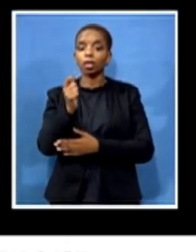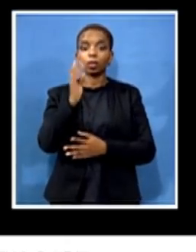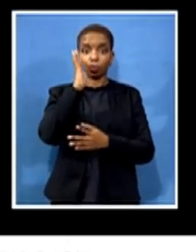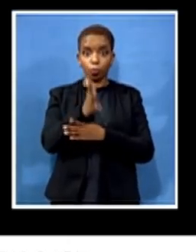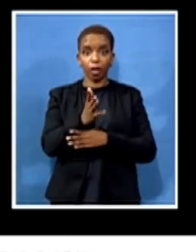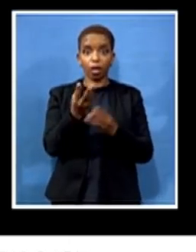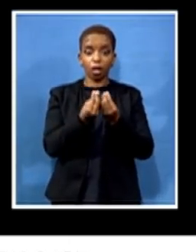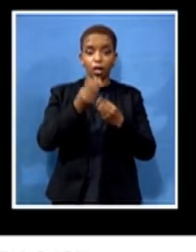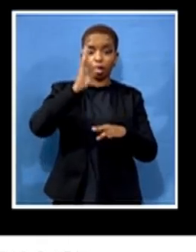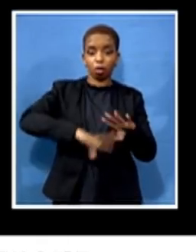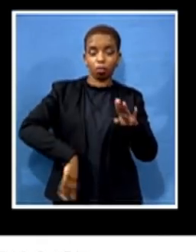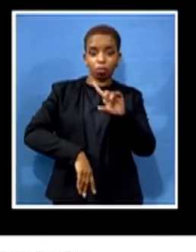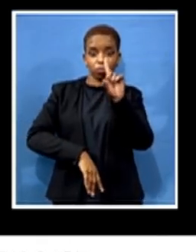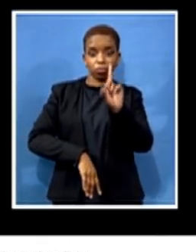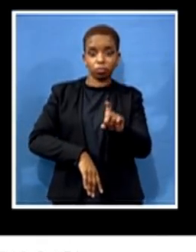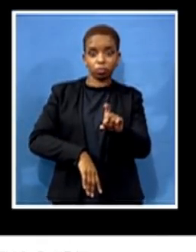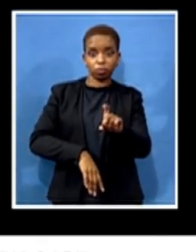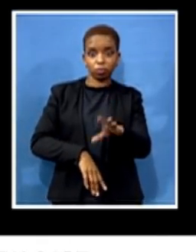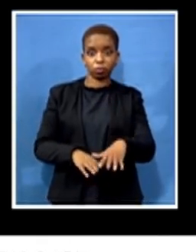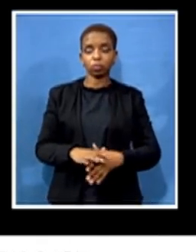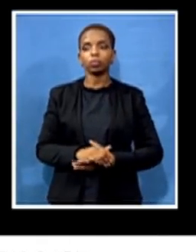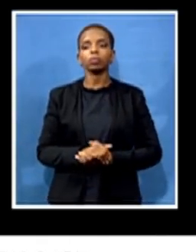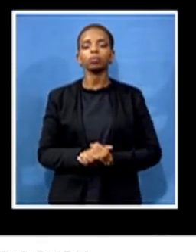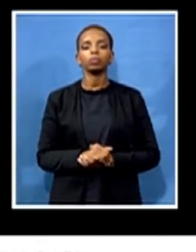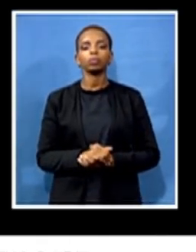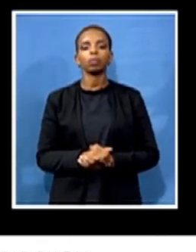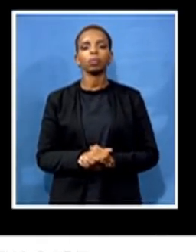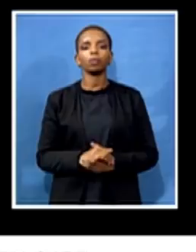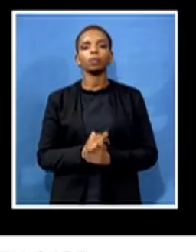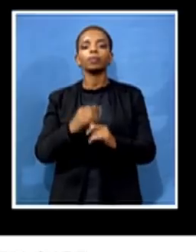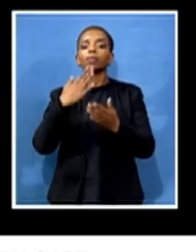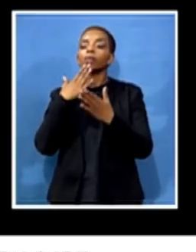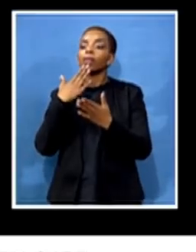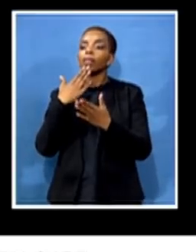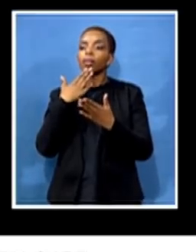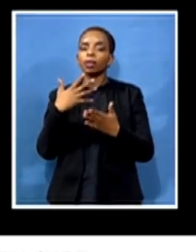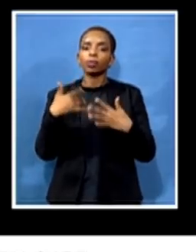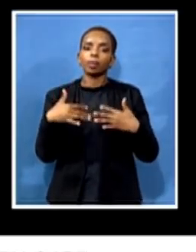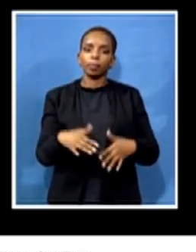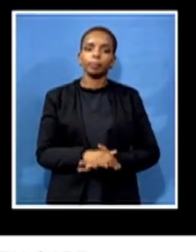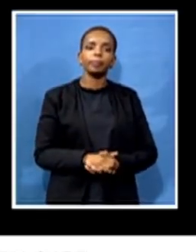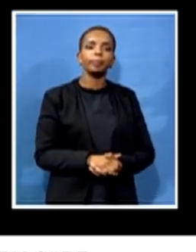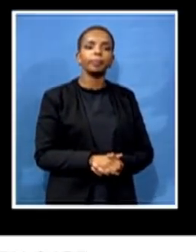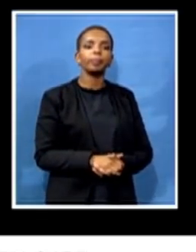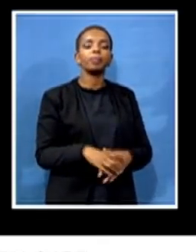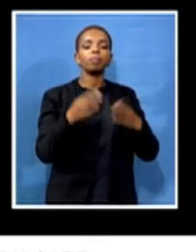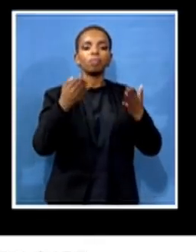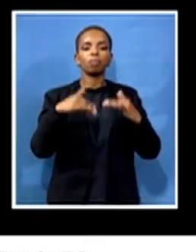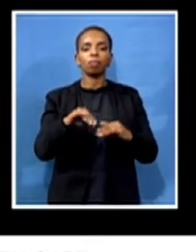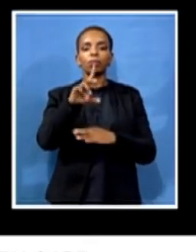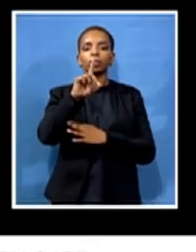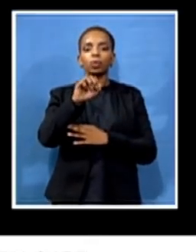Thank you, Honorable Member. Honorable Dodovu. Thank you very much, Honorable